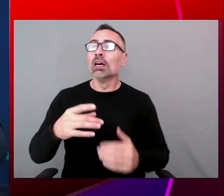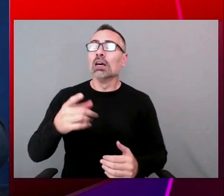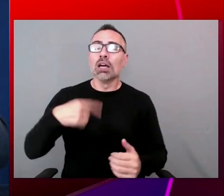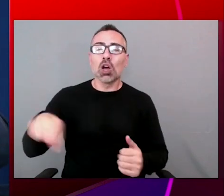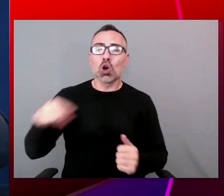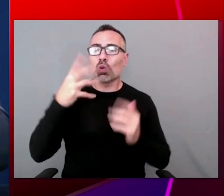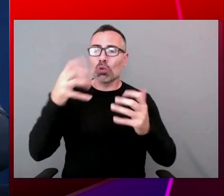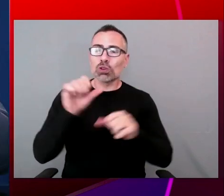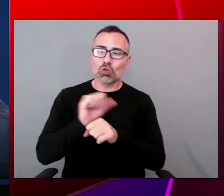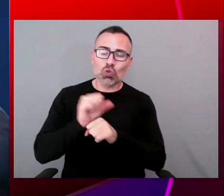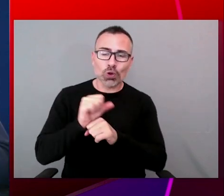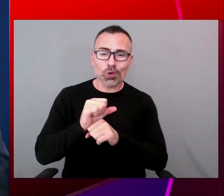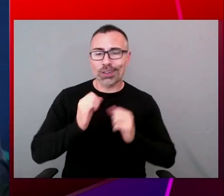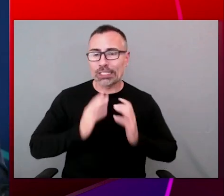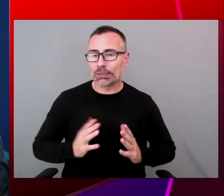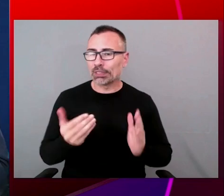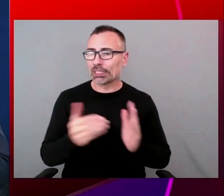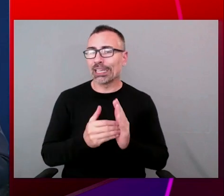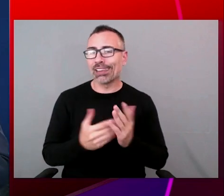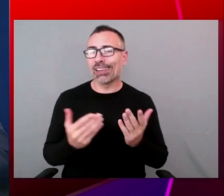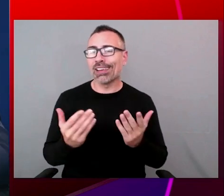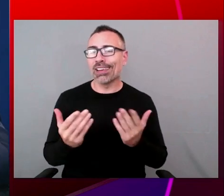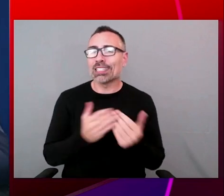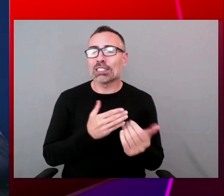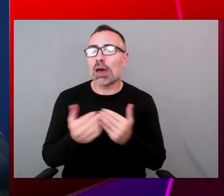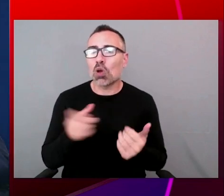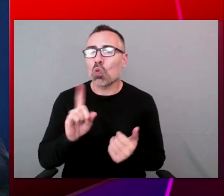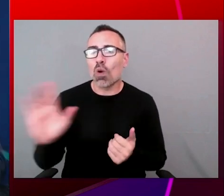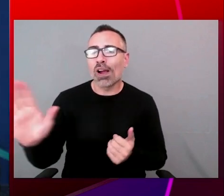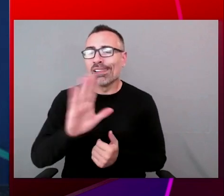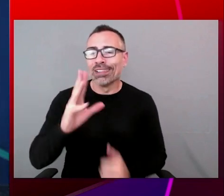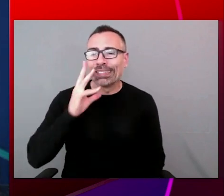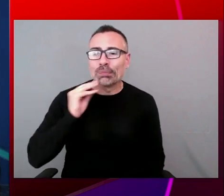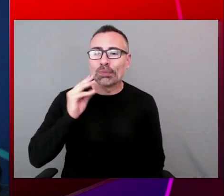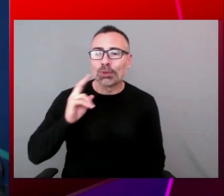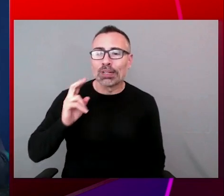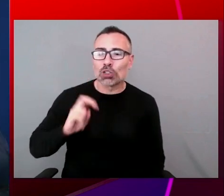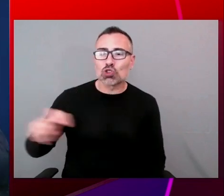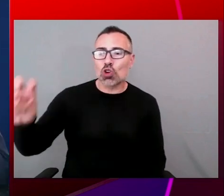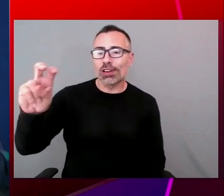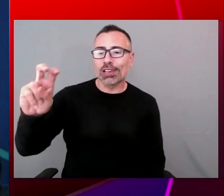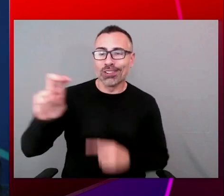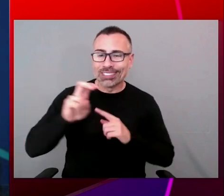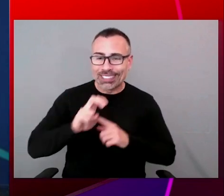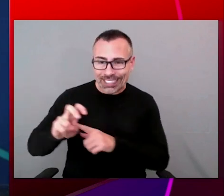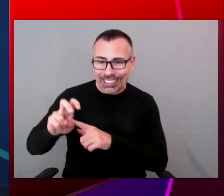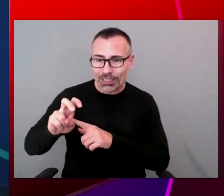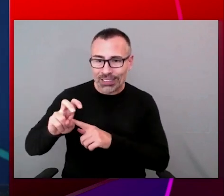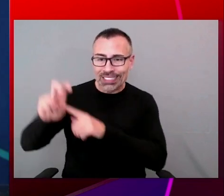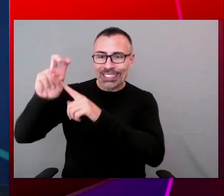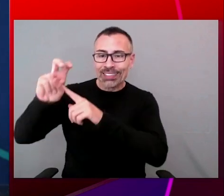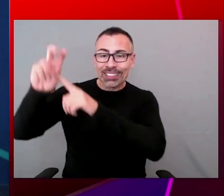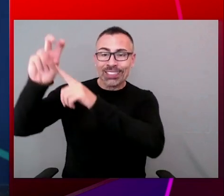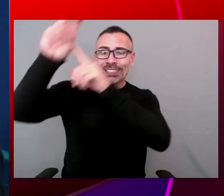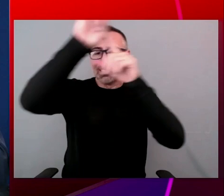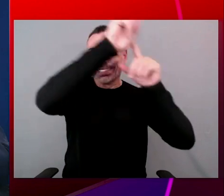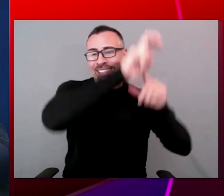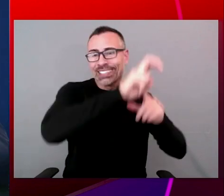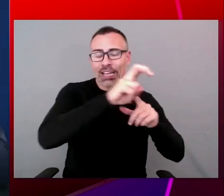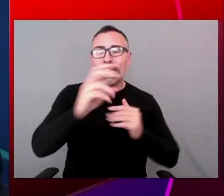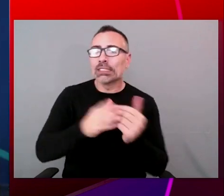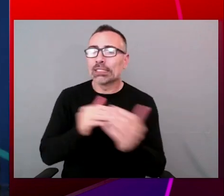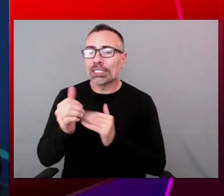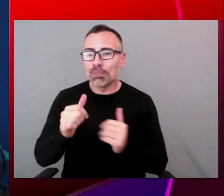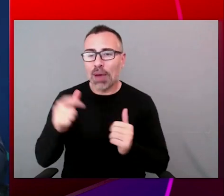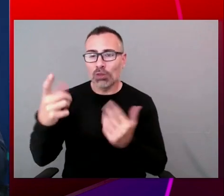customers again wherever they're at, meaning, you know, hey, do you guys want us to scale up? Right? Do you want us to support that? Do you guys want us to be in production with that?